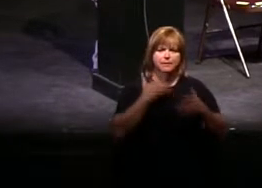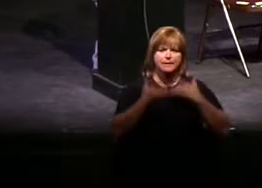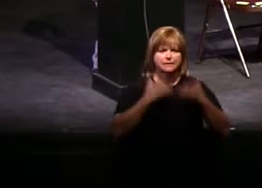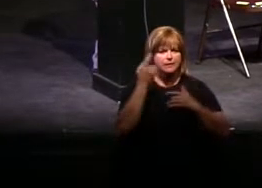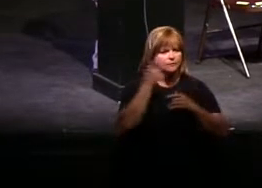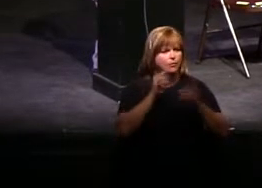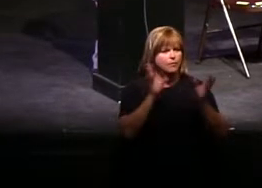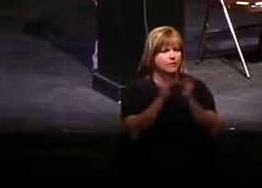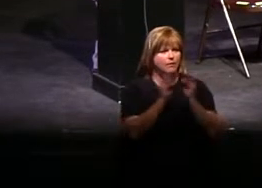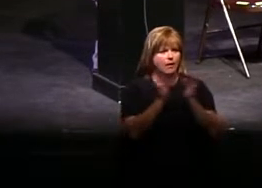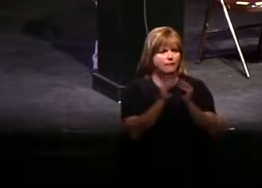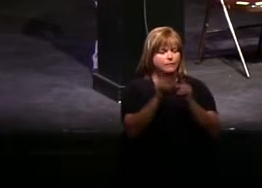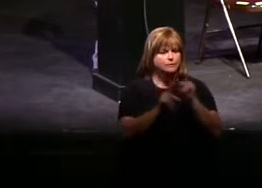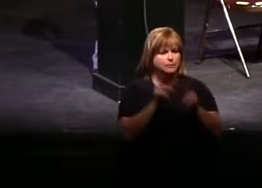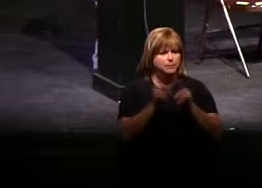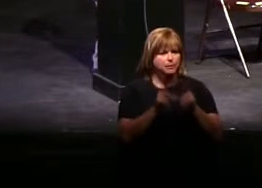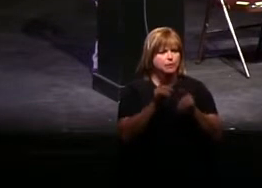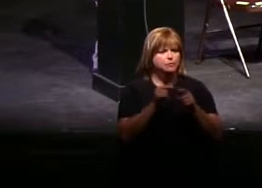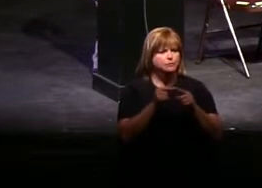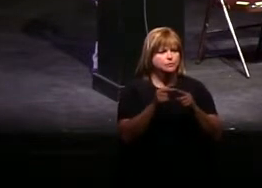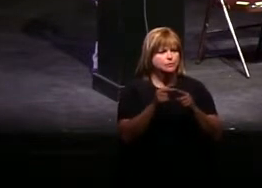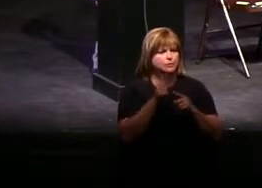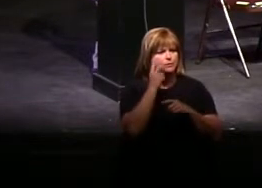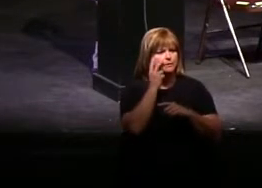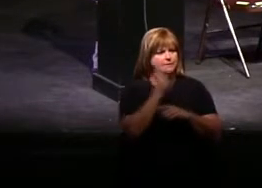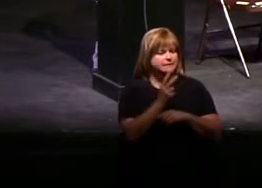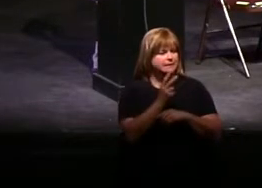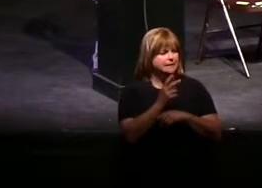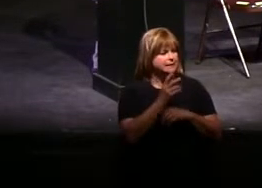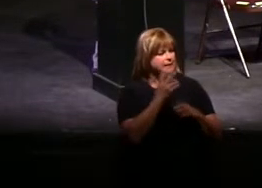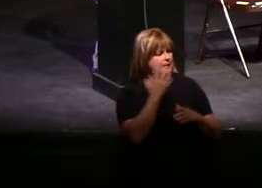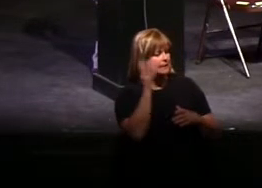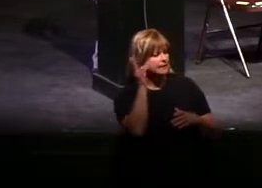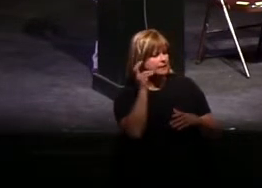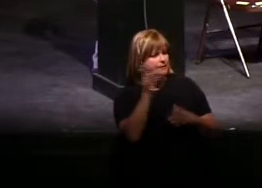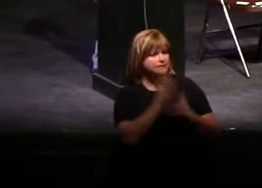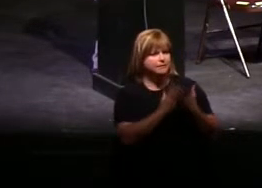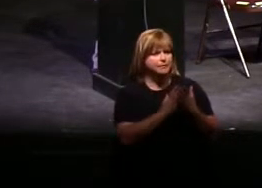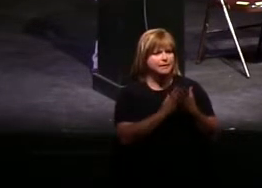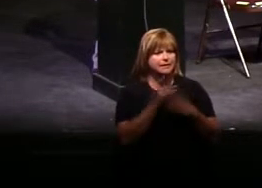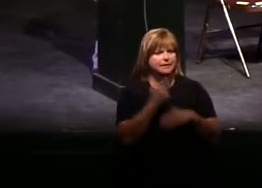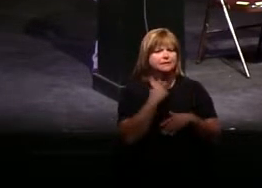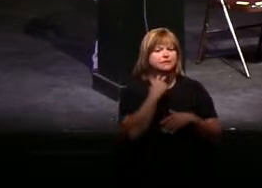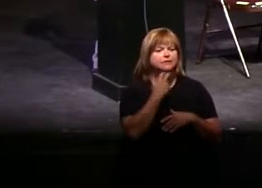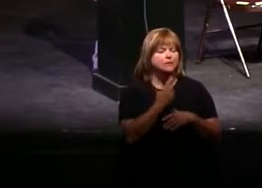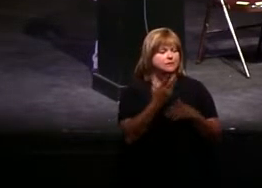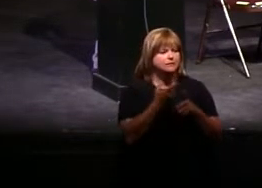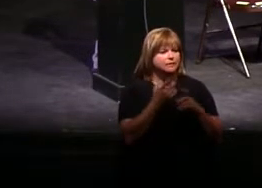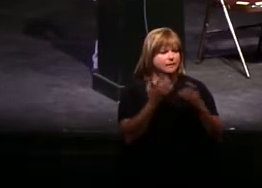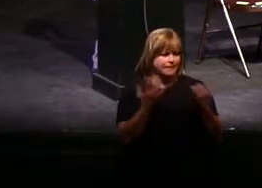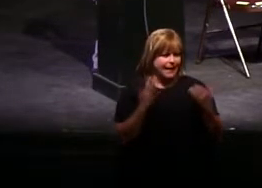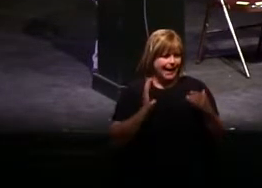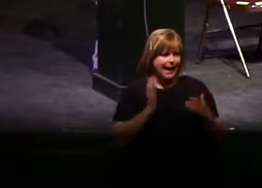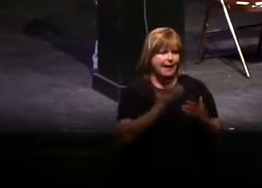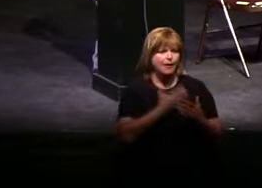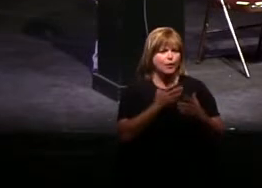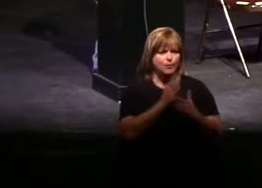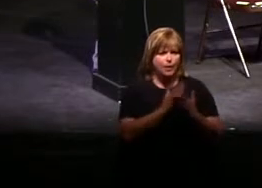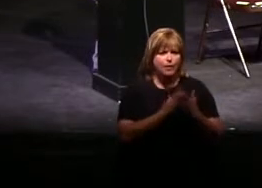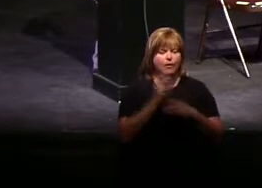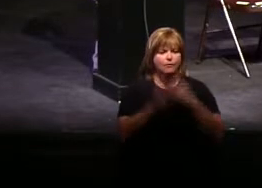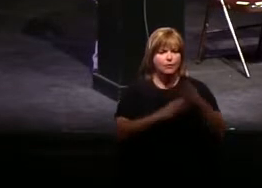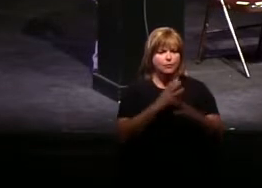conference participants to encounter some of the distinguished literary voices from precisely this part of the world.